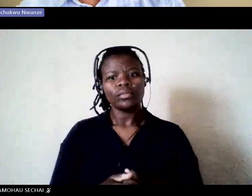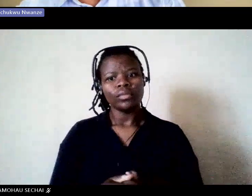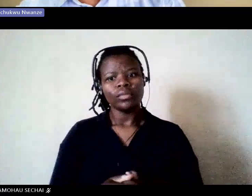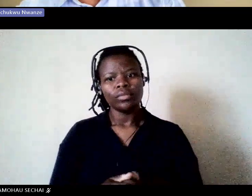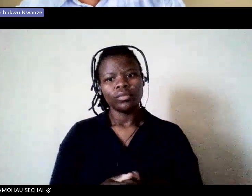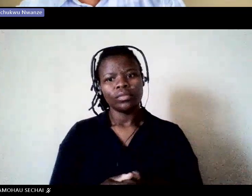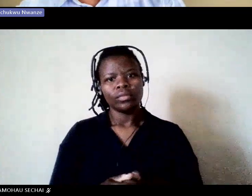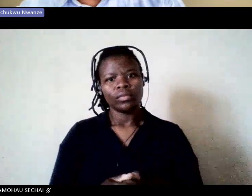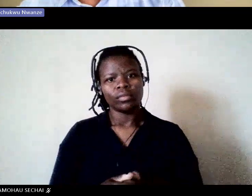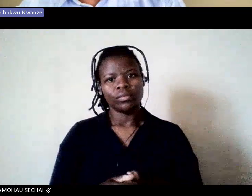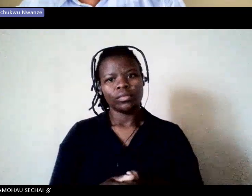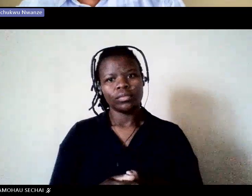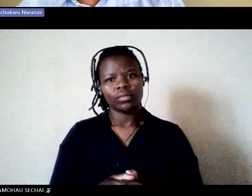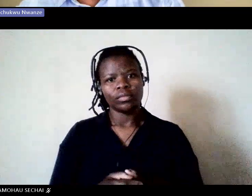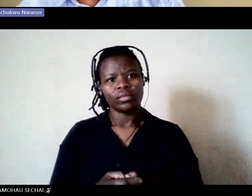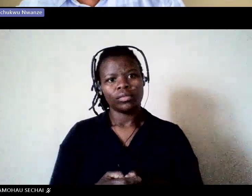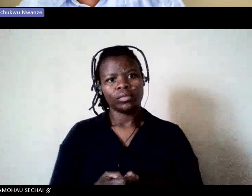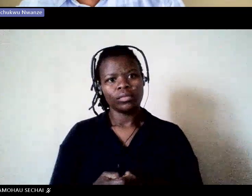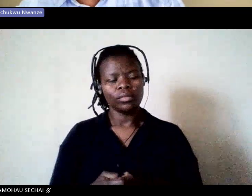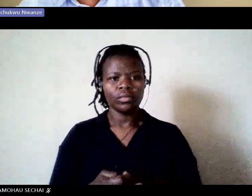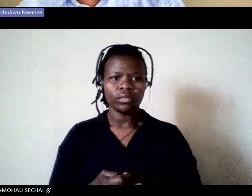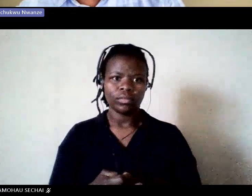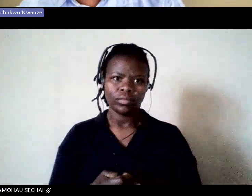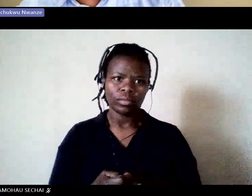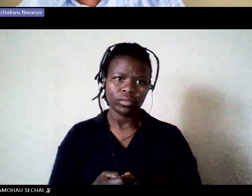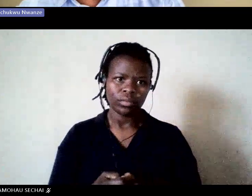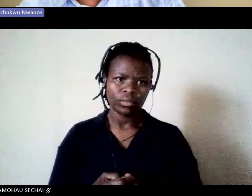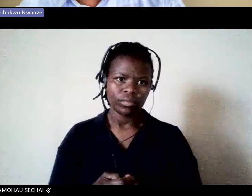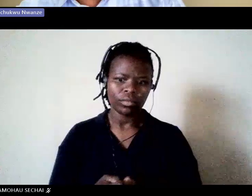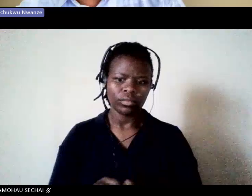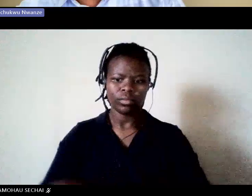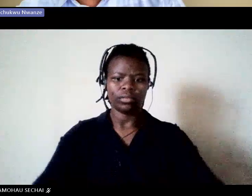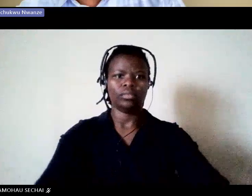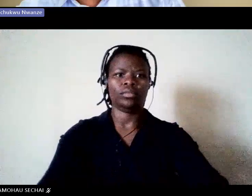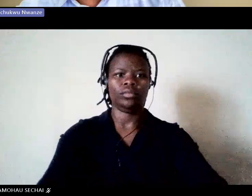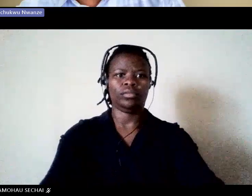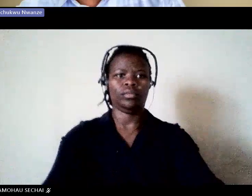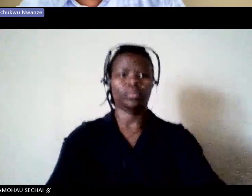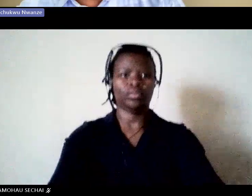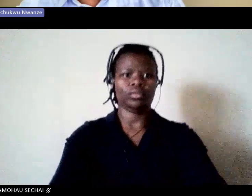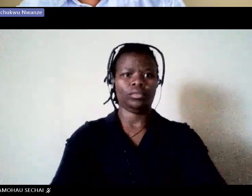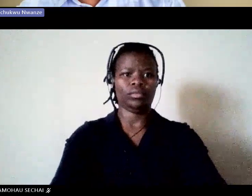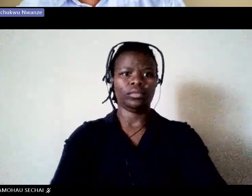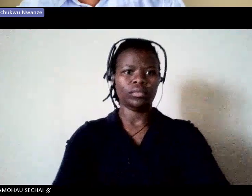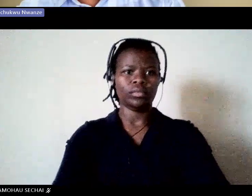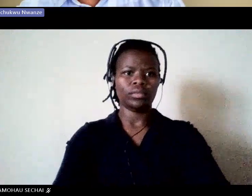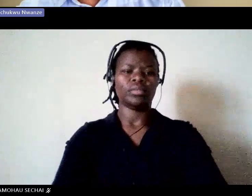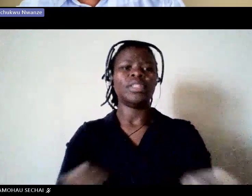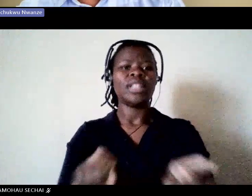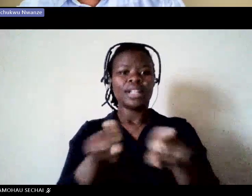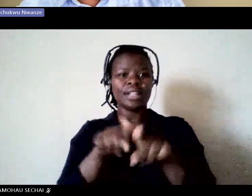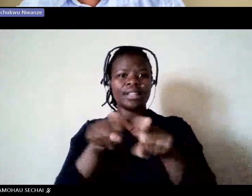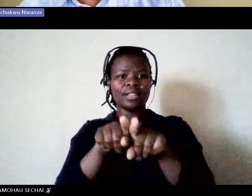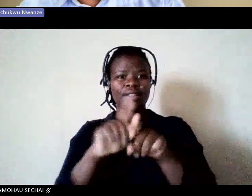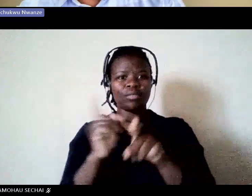or whether it is necessary? If the person experiencing the barrier is not involved in that decision, we